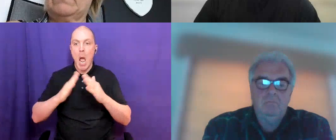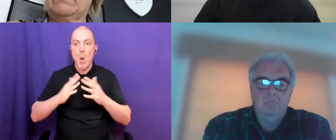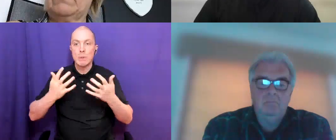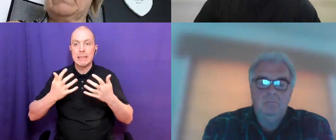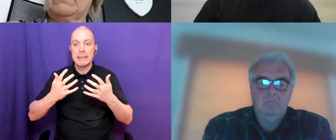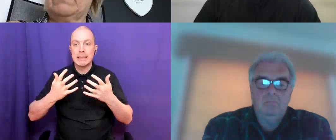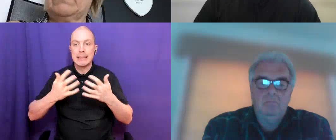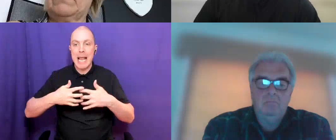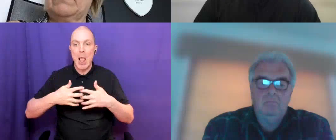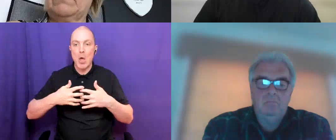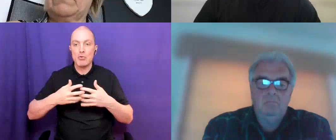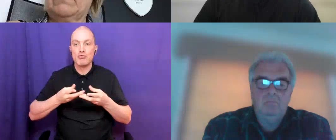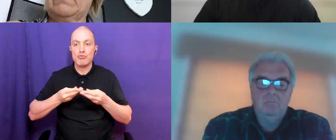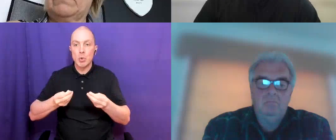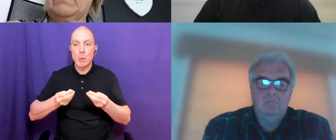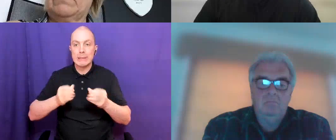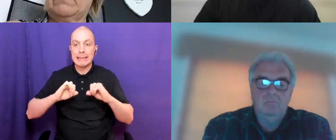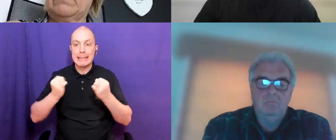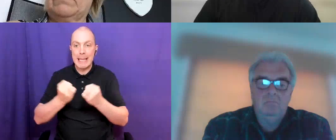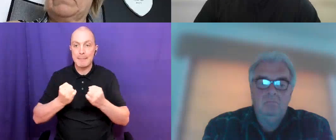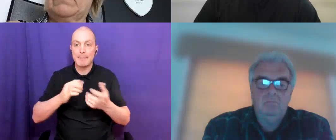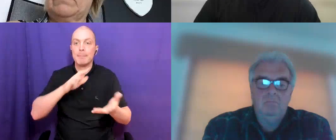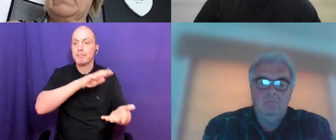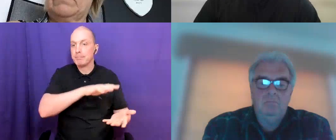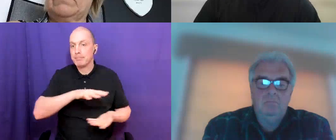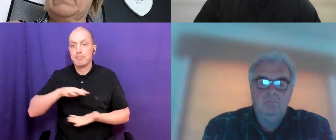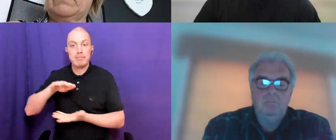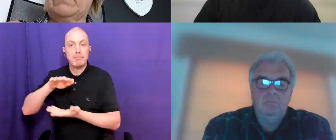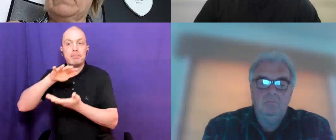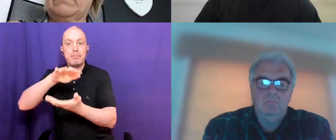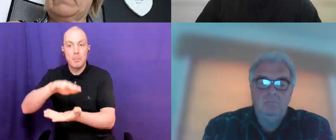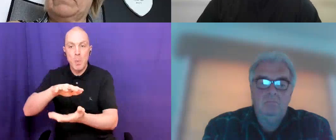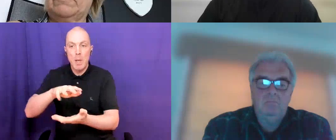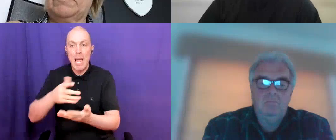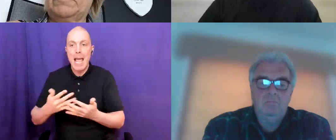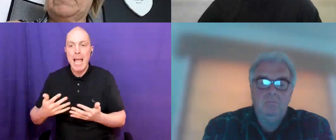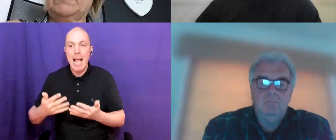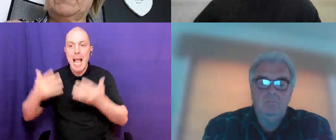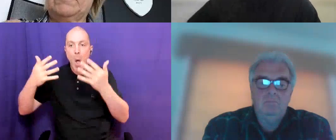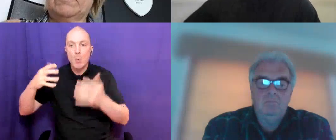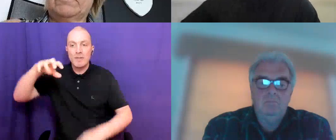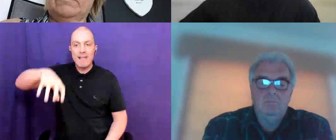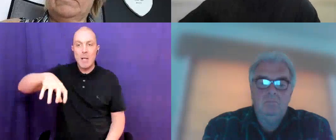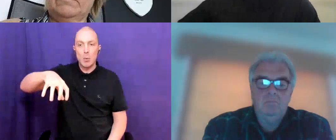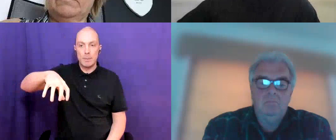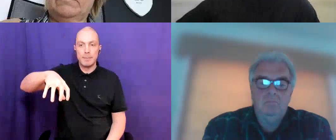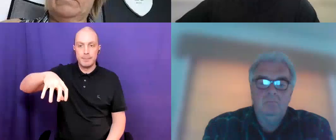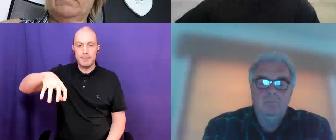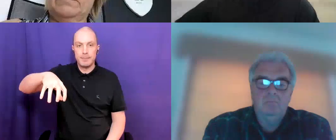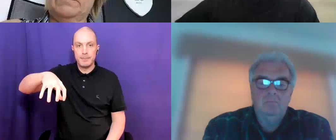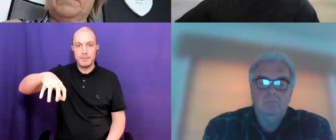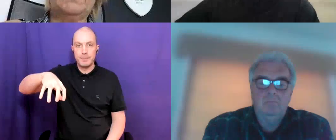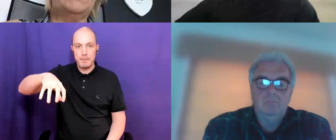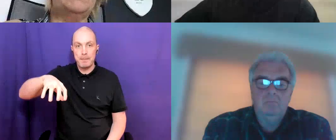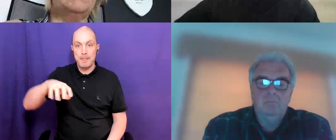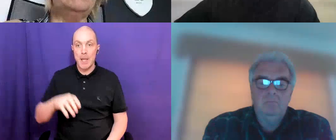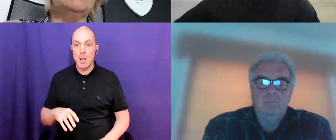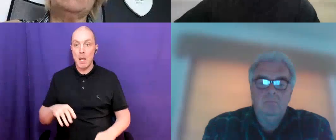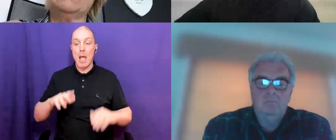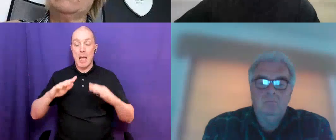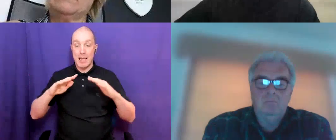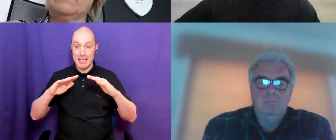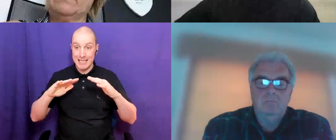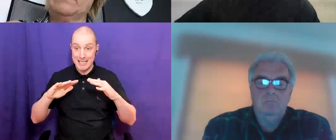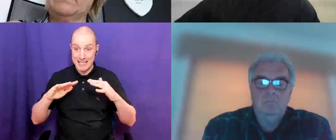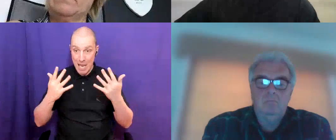Resources team for delivery to the count venue. And the following will take place at the close of poll at 10